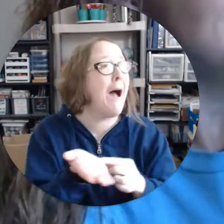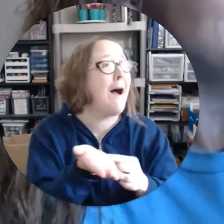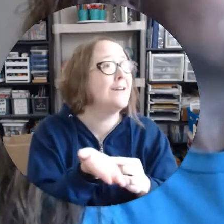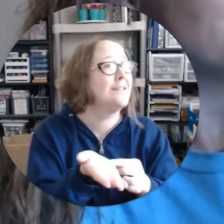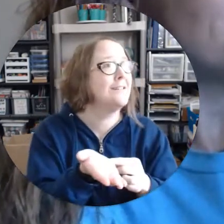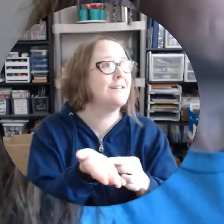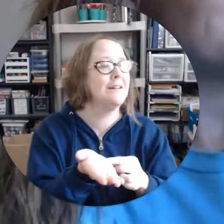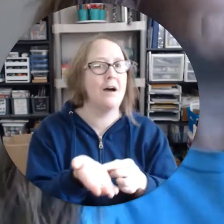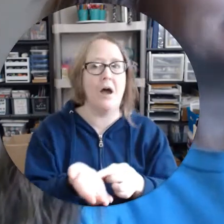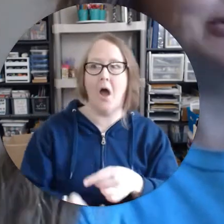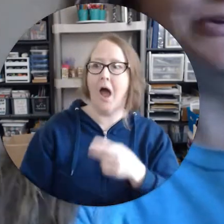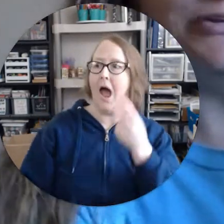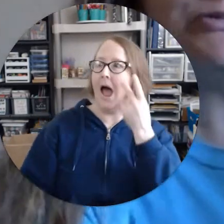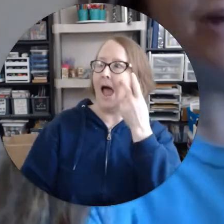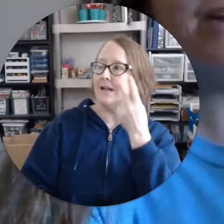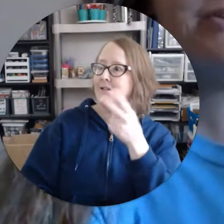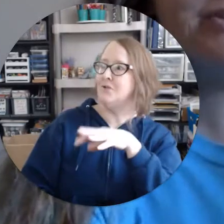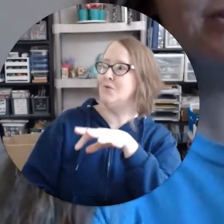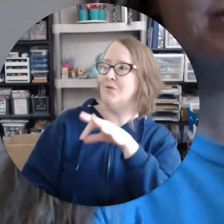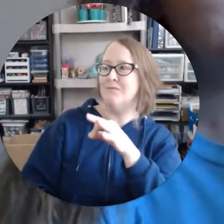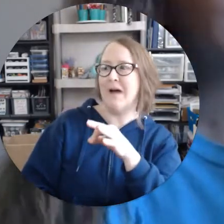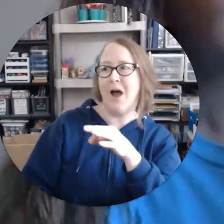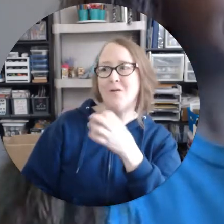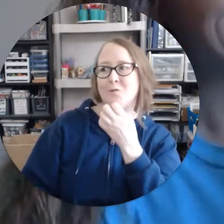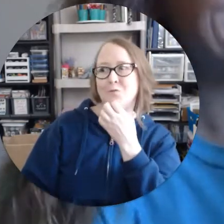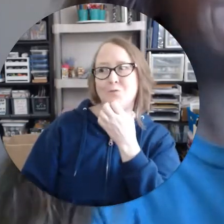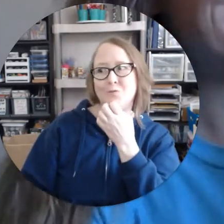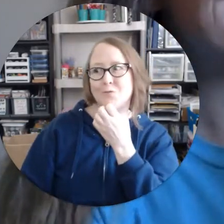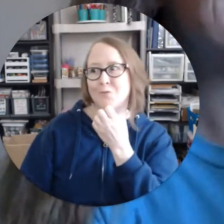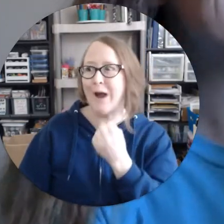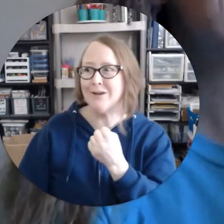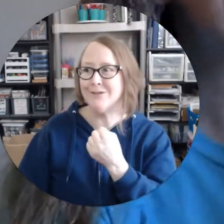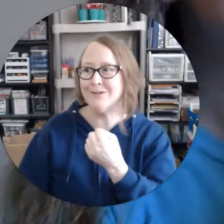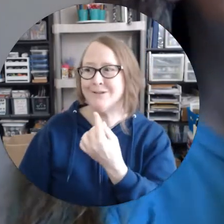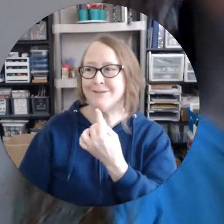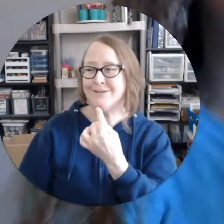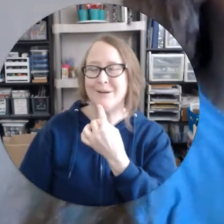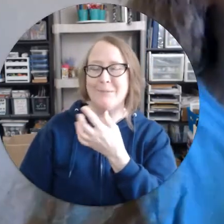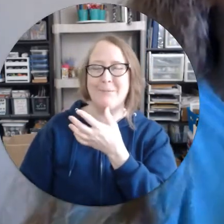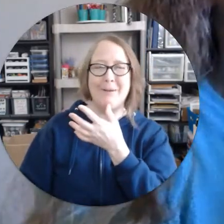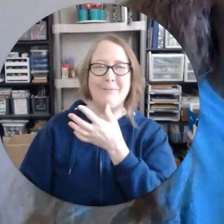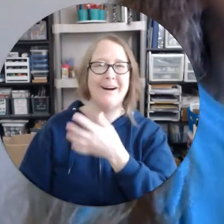I see you found a little treasure, said Mama.